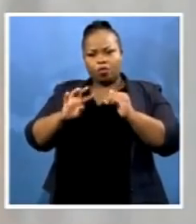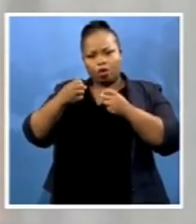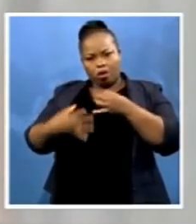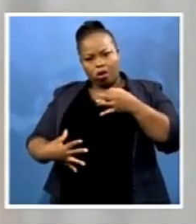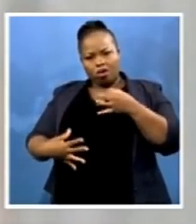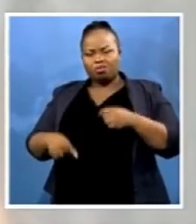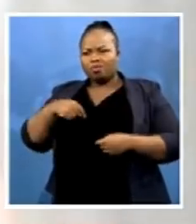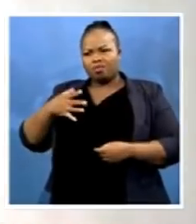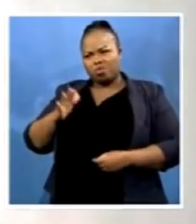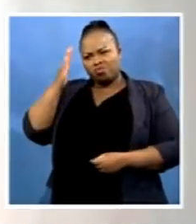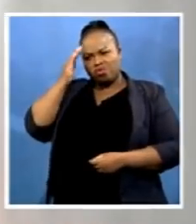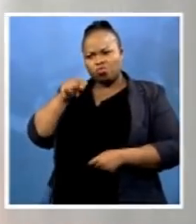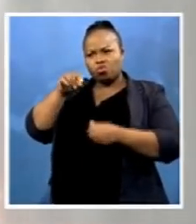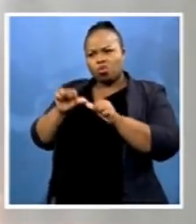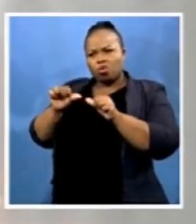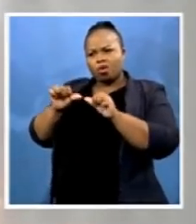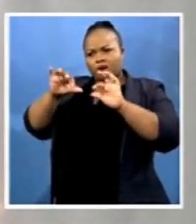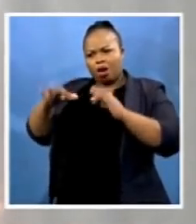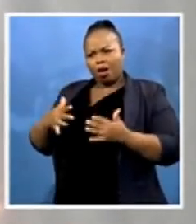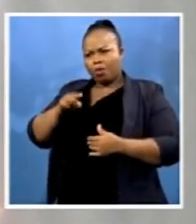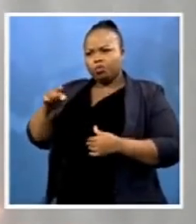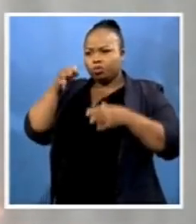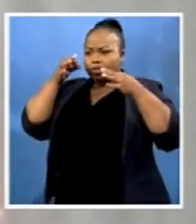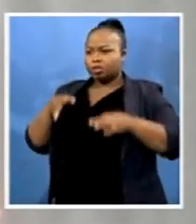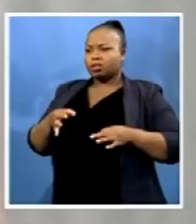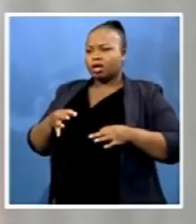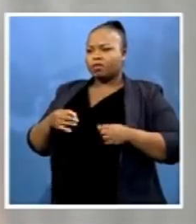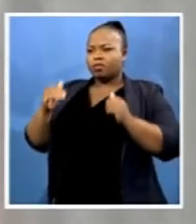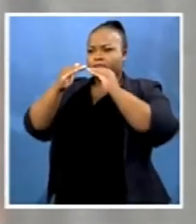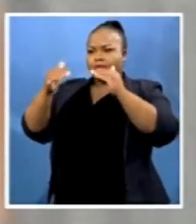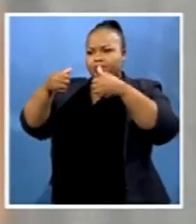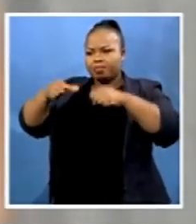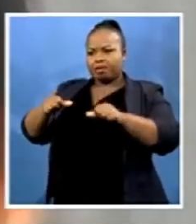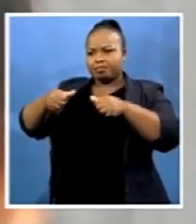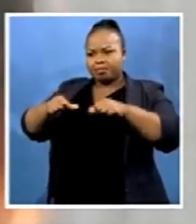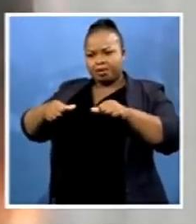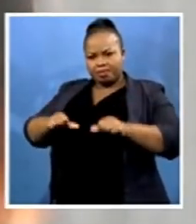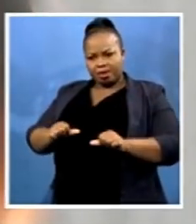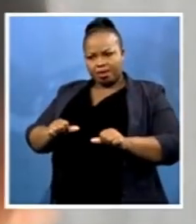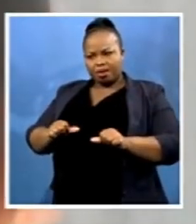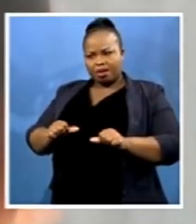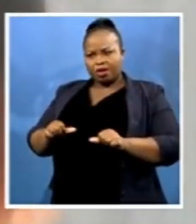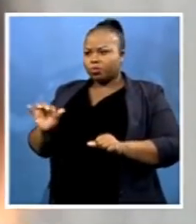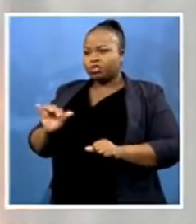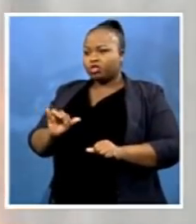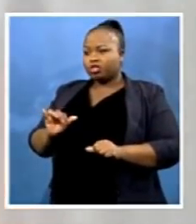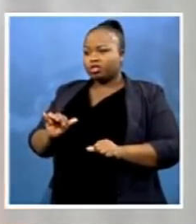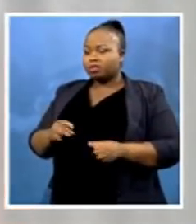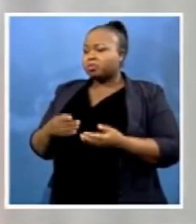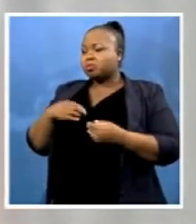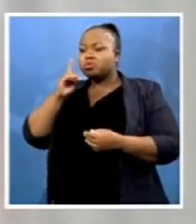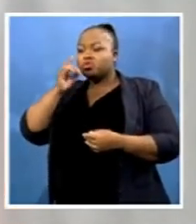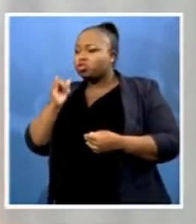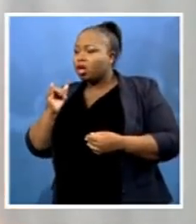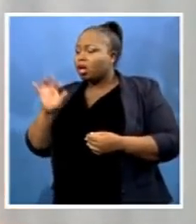decide how we move from one phase to the next? Is it a percentage of infections or people cured, or is